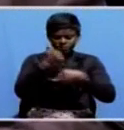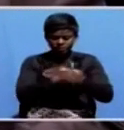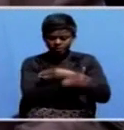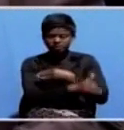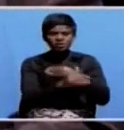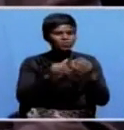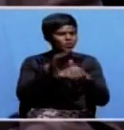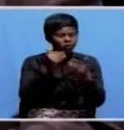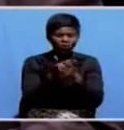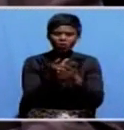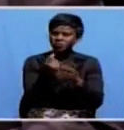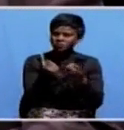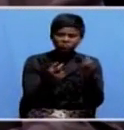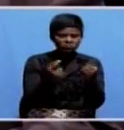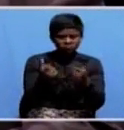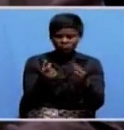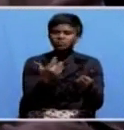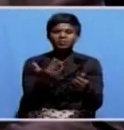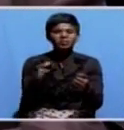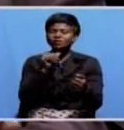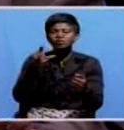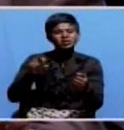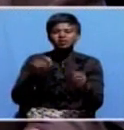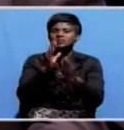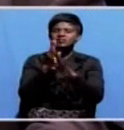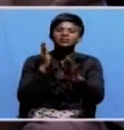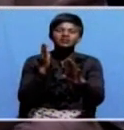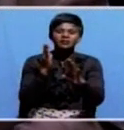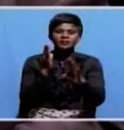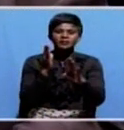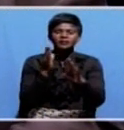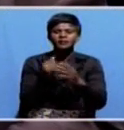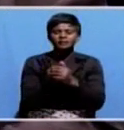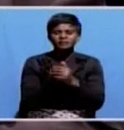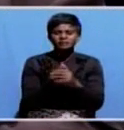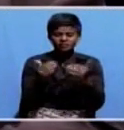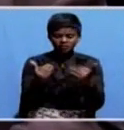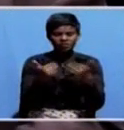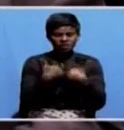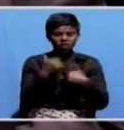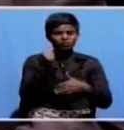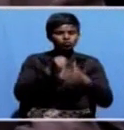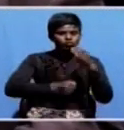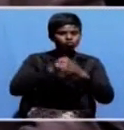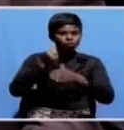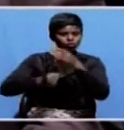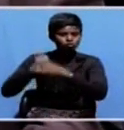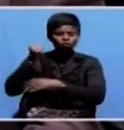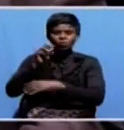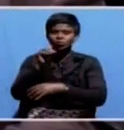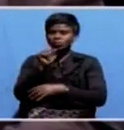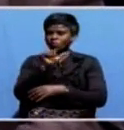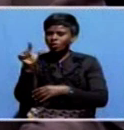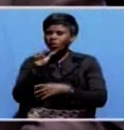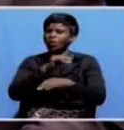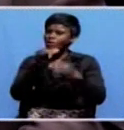these essential commodities, including clothing. Now you have shopping malls all over. I